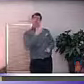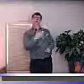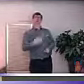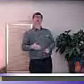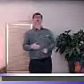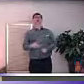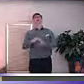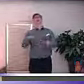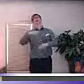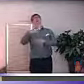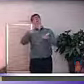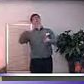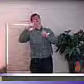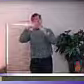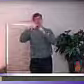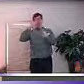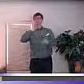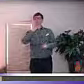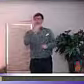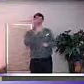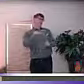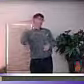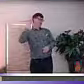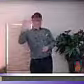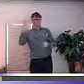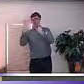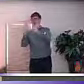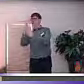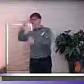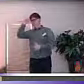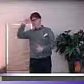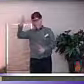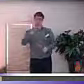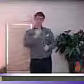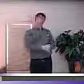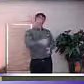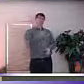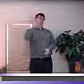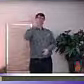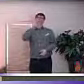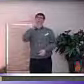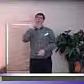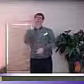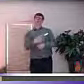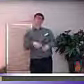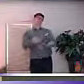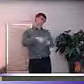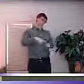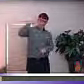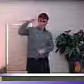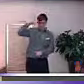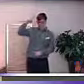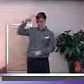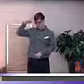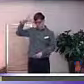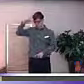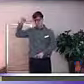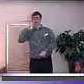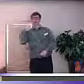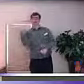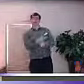to be or not to be. That is the question that Prince Hamlet was pondering in his soliloquy in